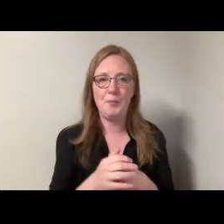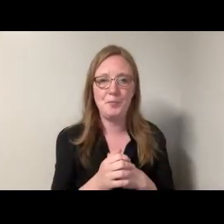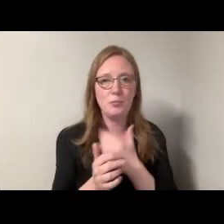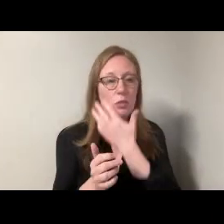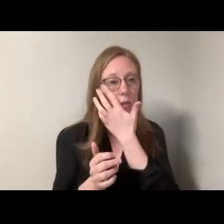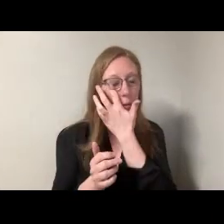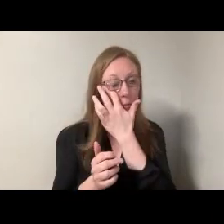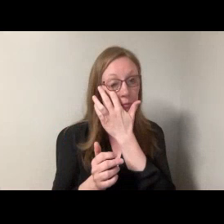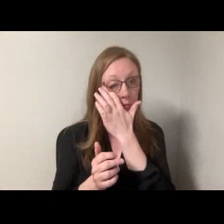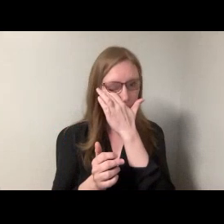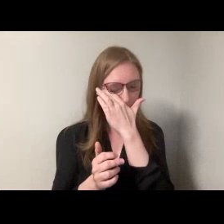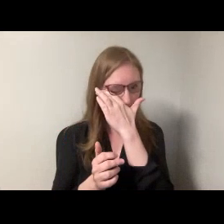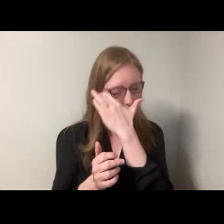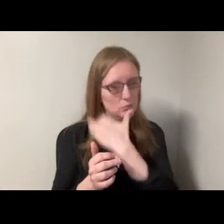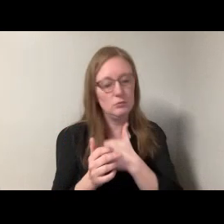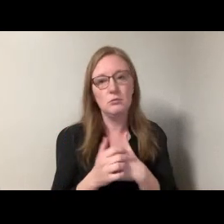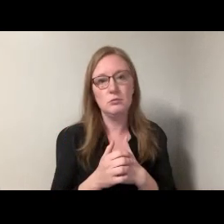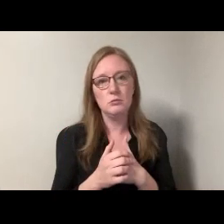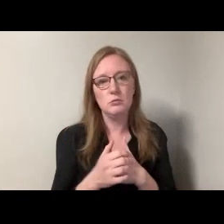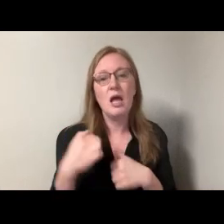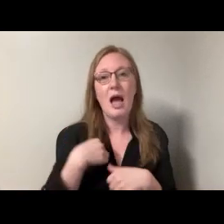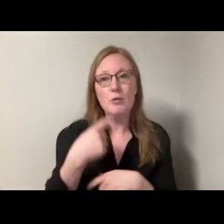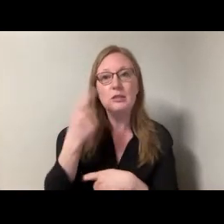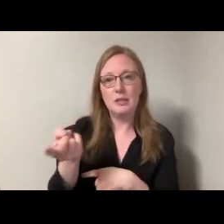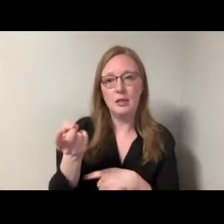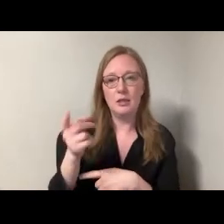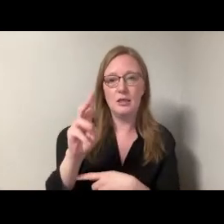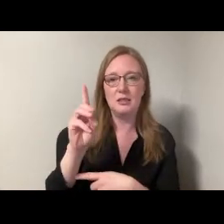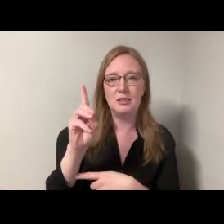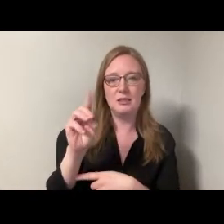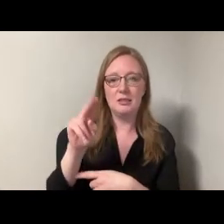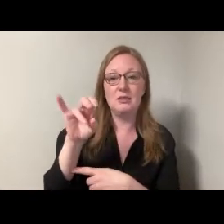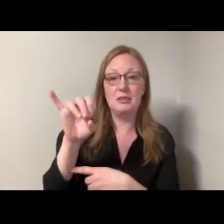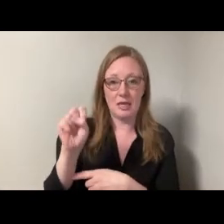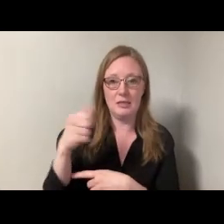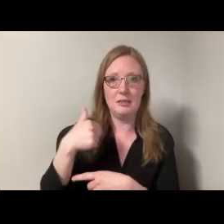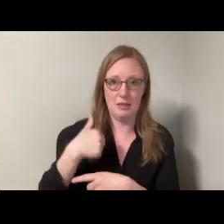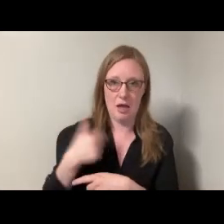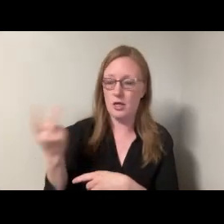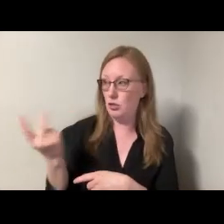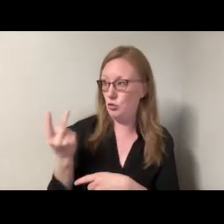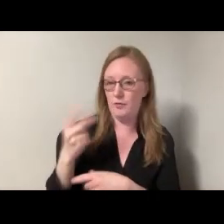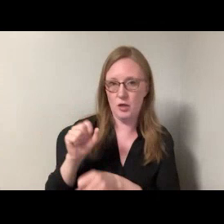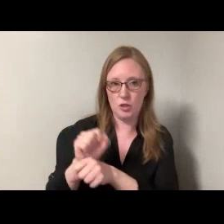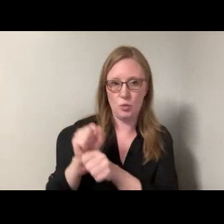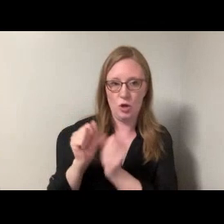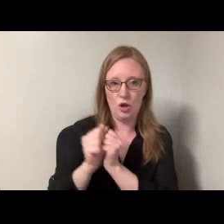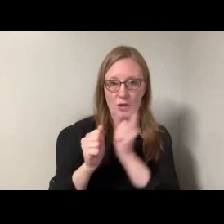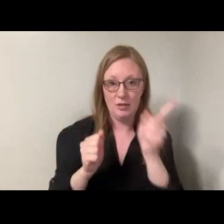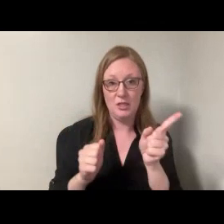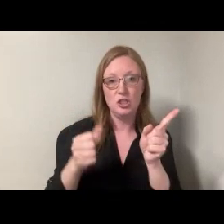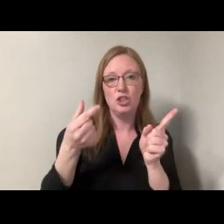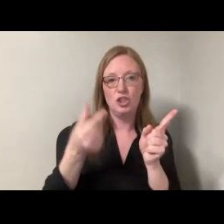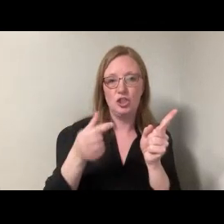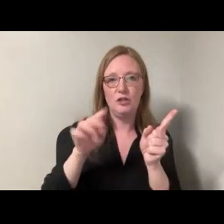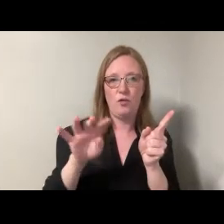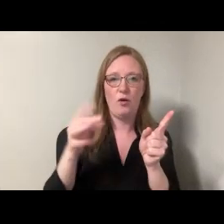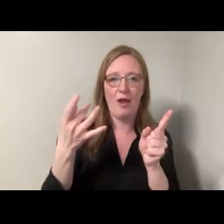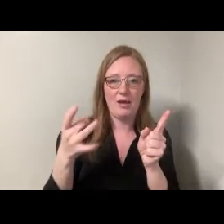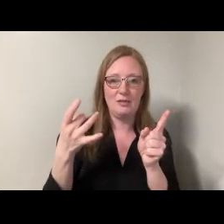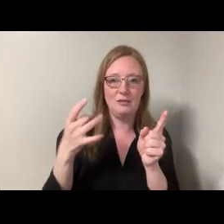So, as I was telling y'all, Dennis Dura and I helped work on this FEMA G418 Mass Care